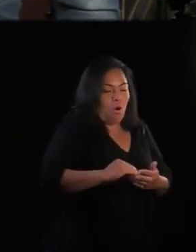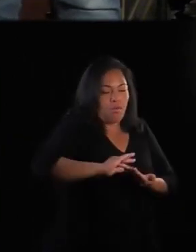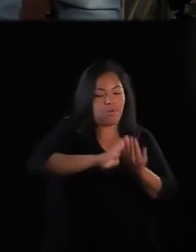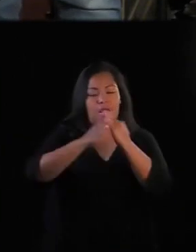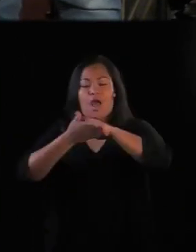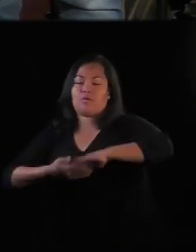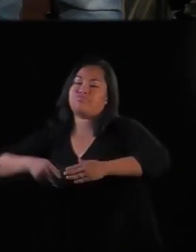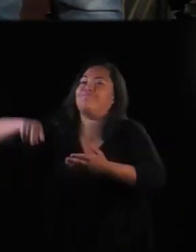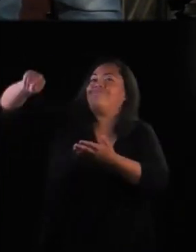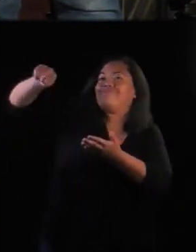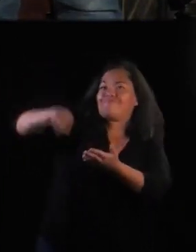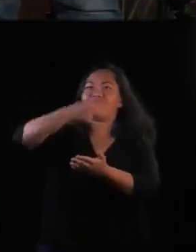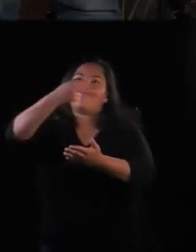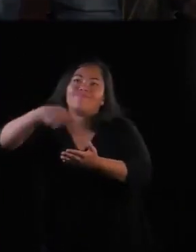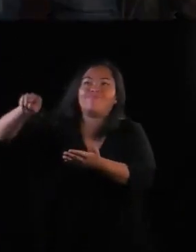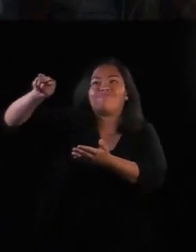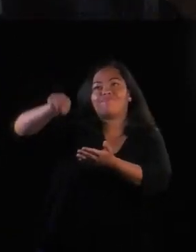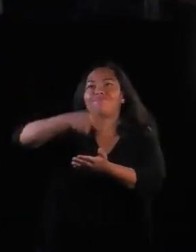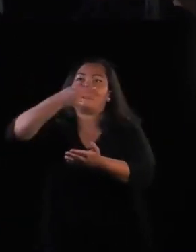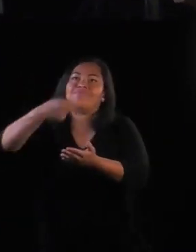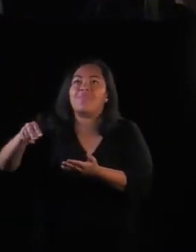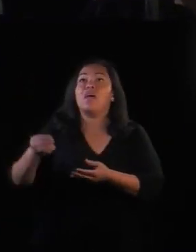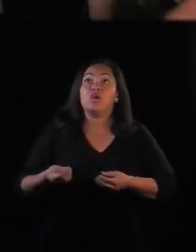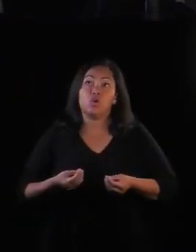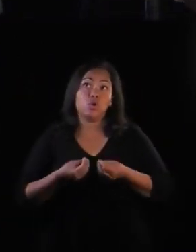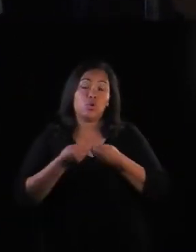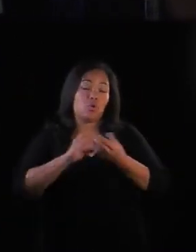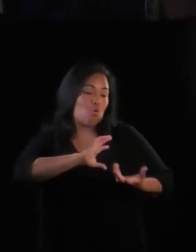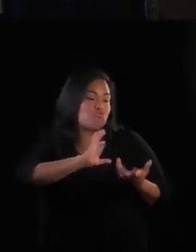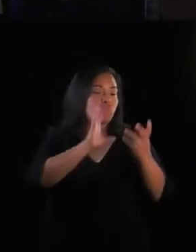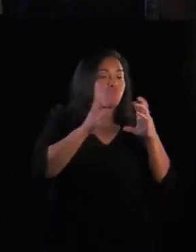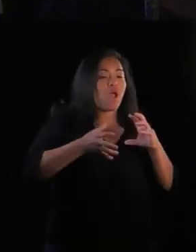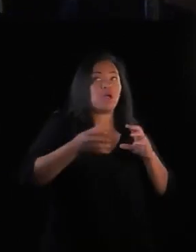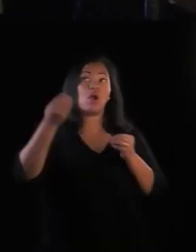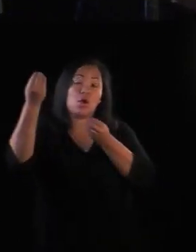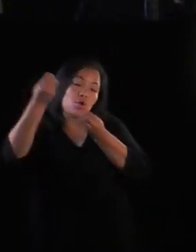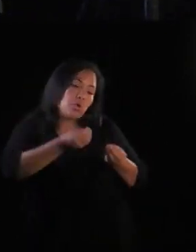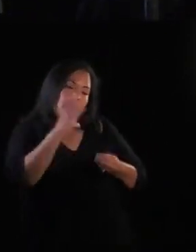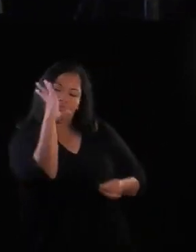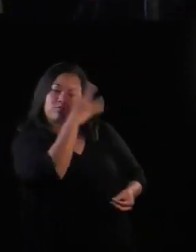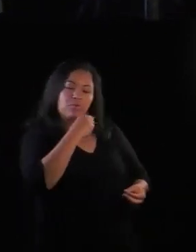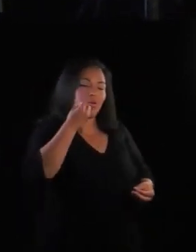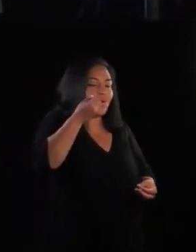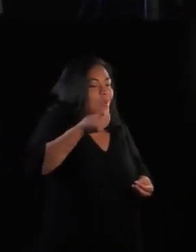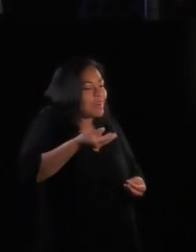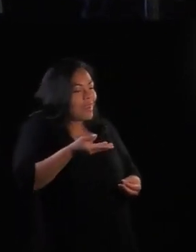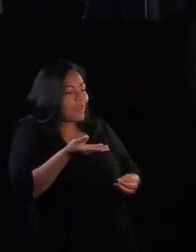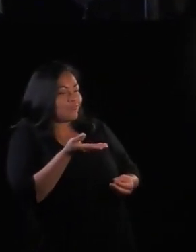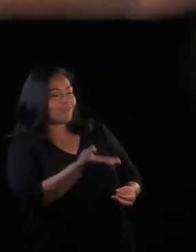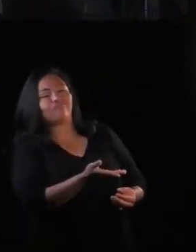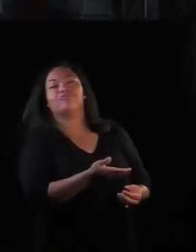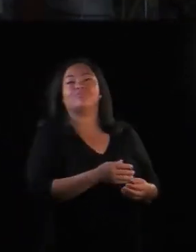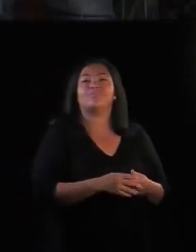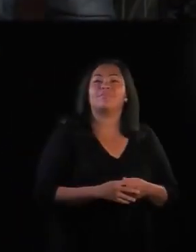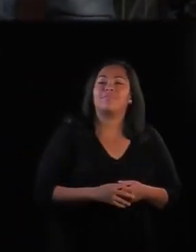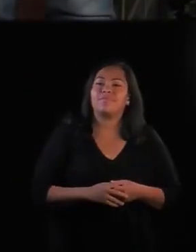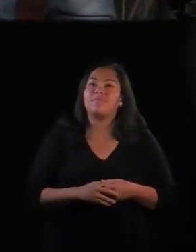to dancing. You give beauty for